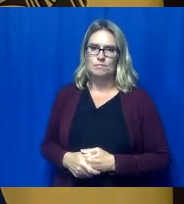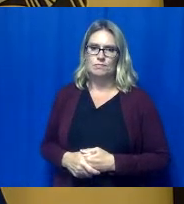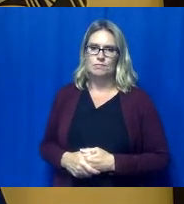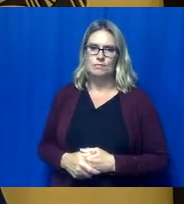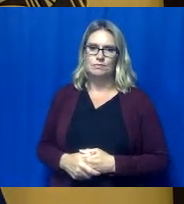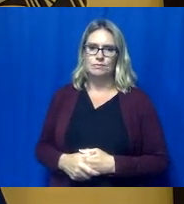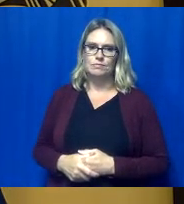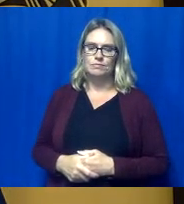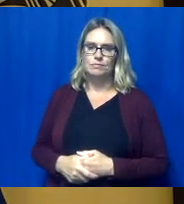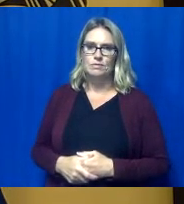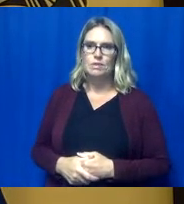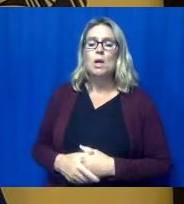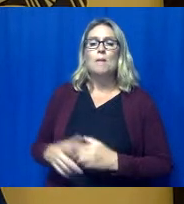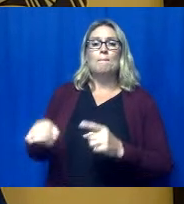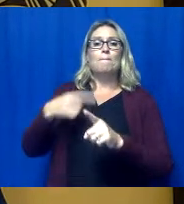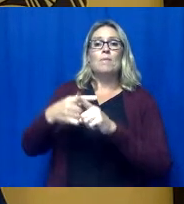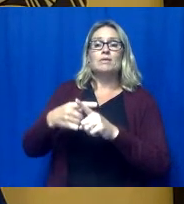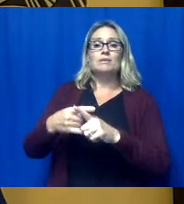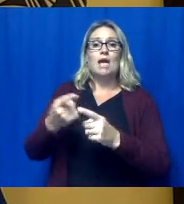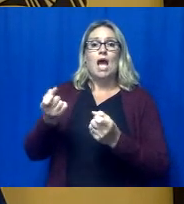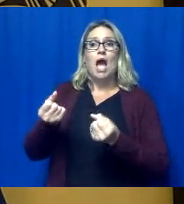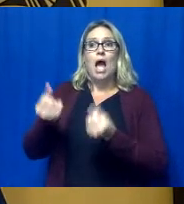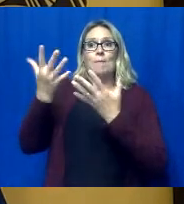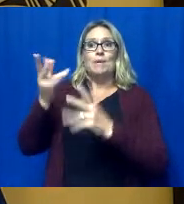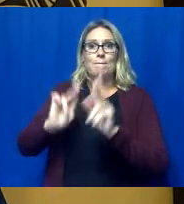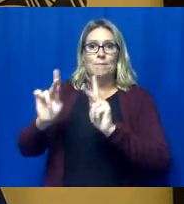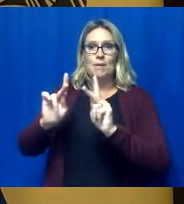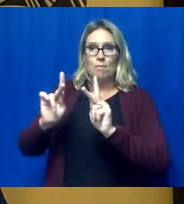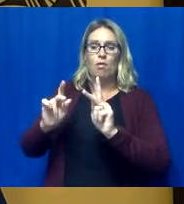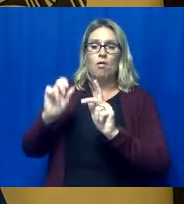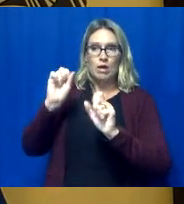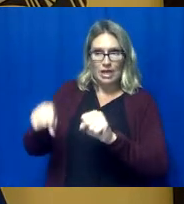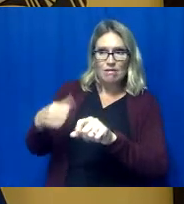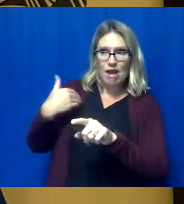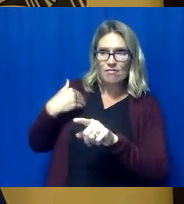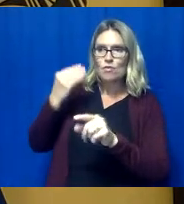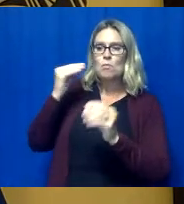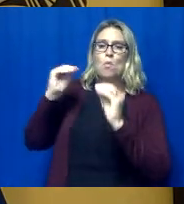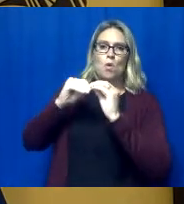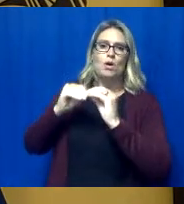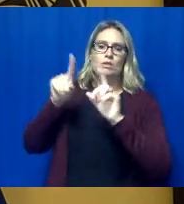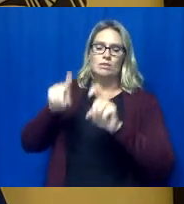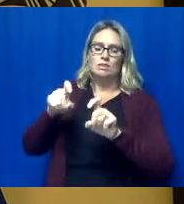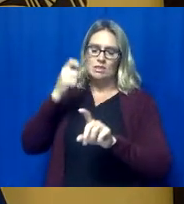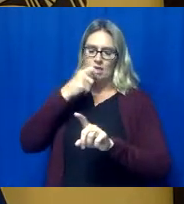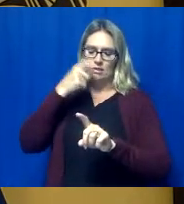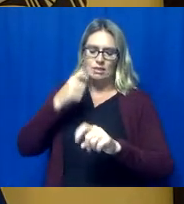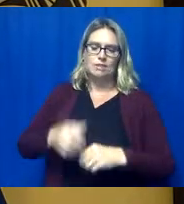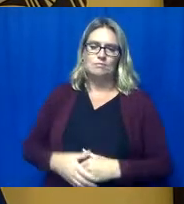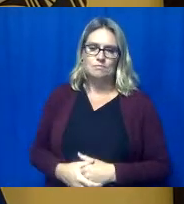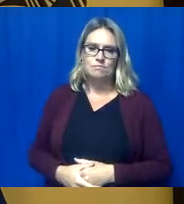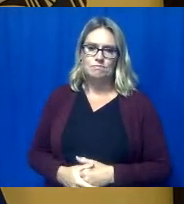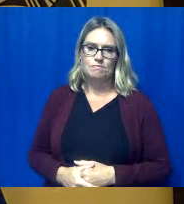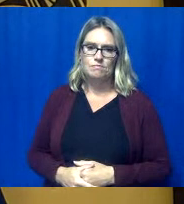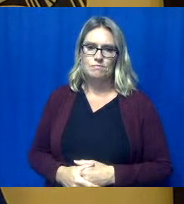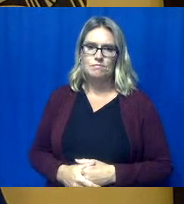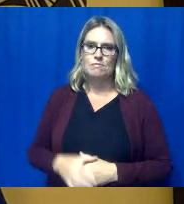and capacity to alleviate the longer than normal times for testing.